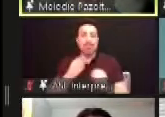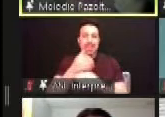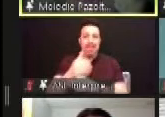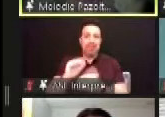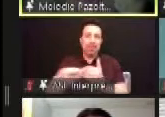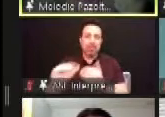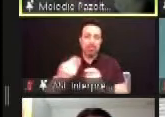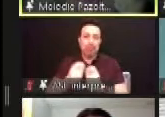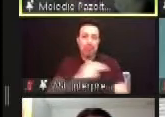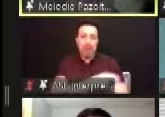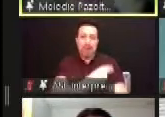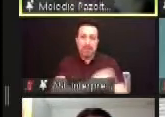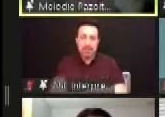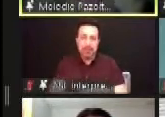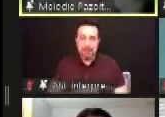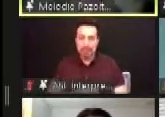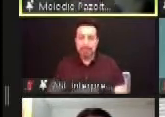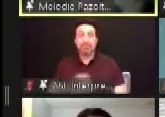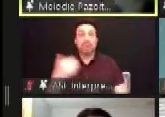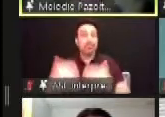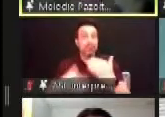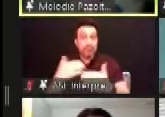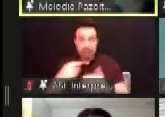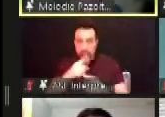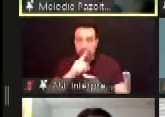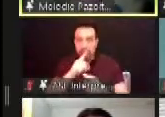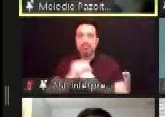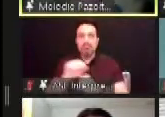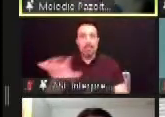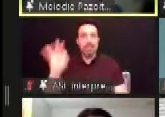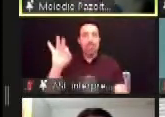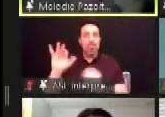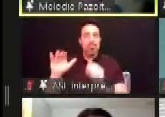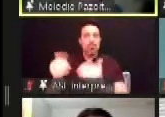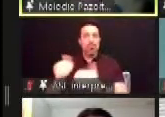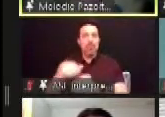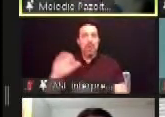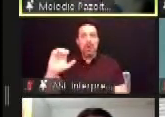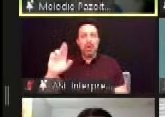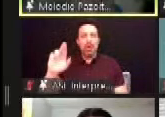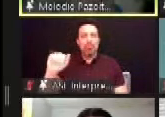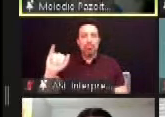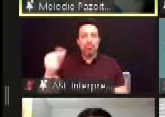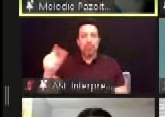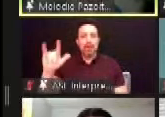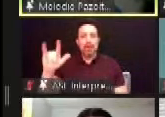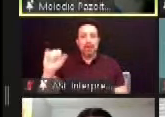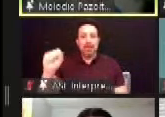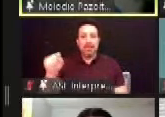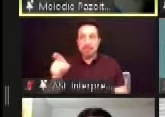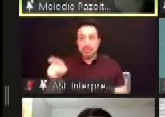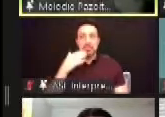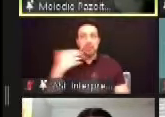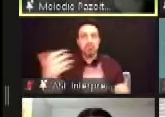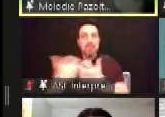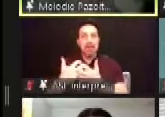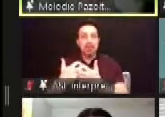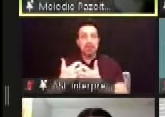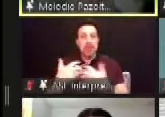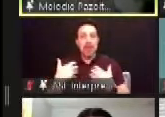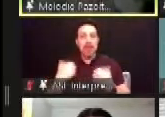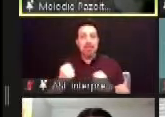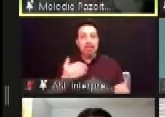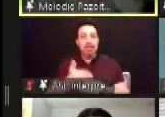the hospital. Eventually, she was able to find a room on Craigslist. It turned out to be a good match, and her health